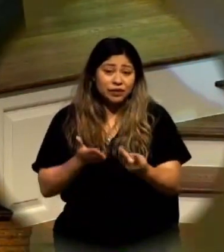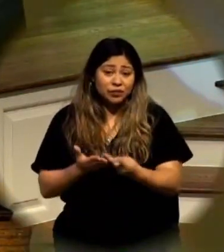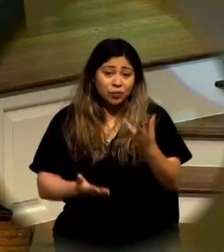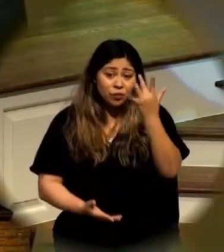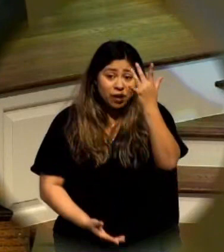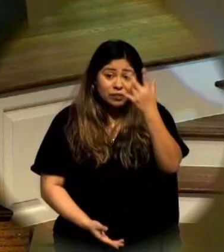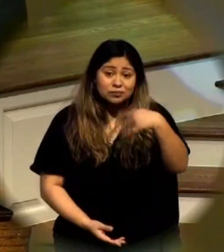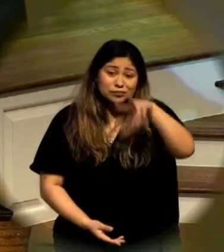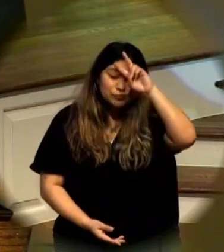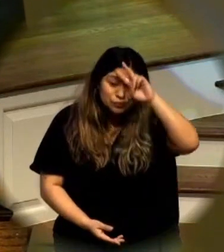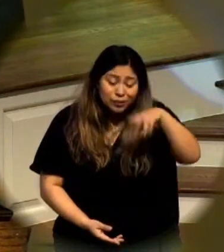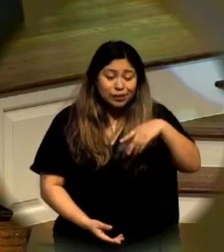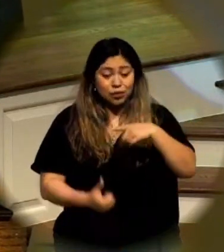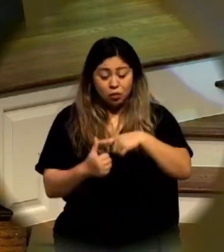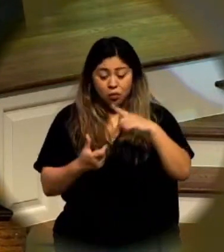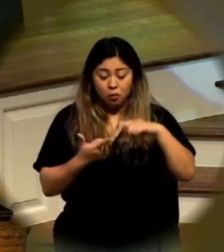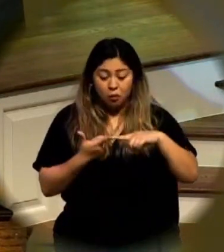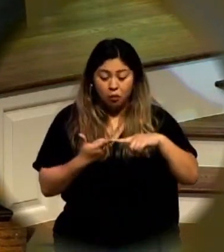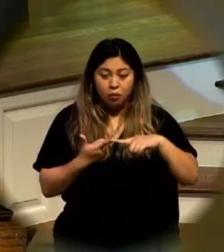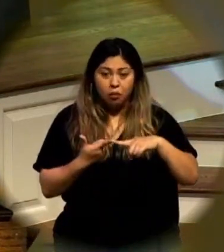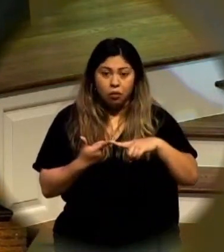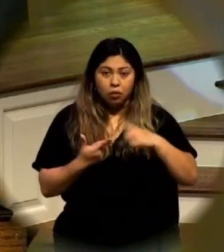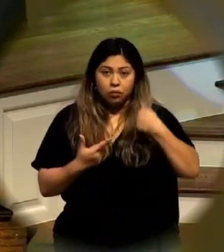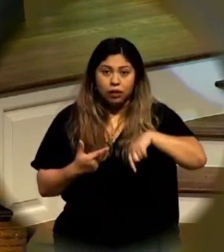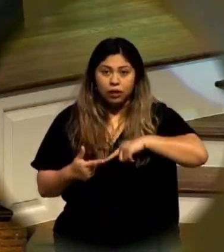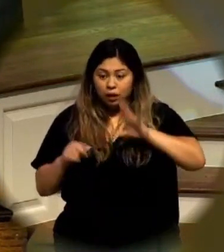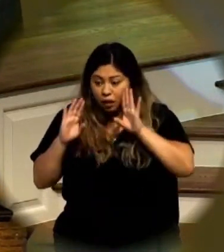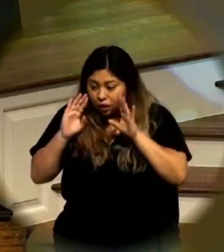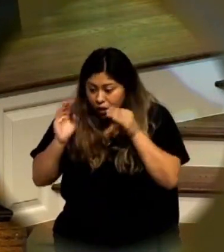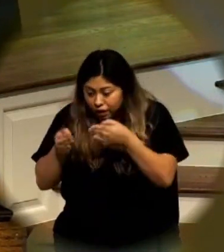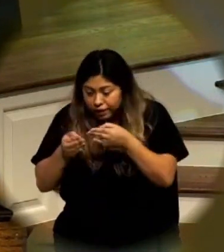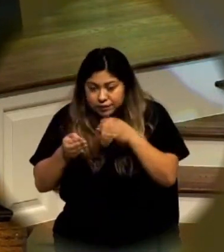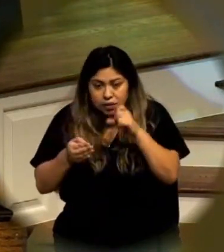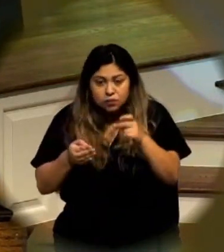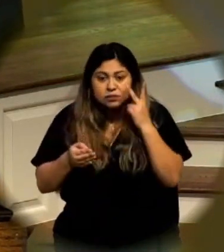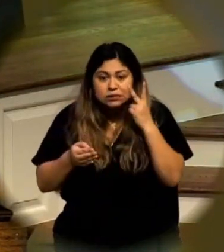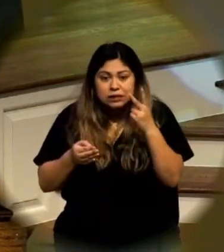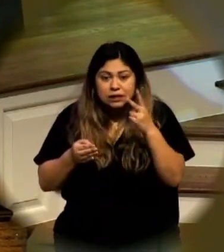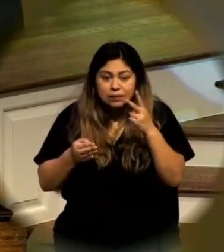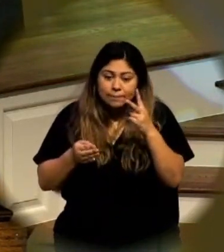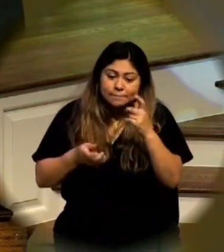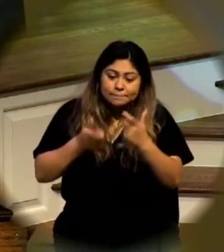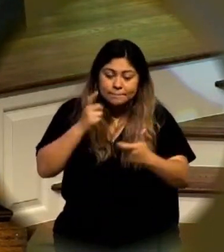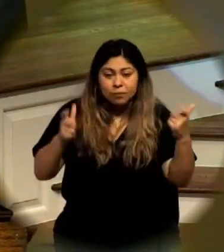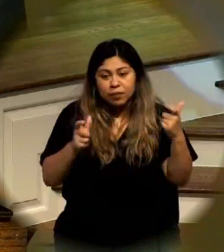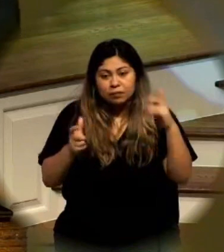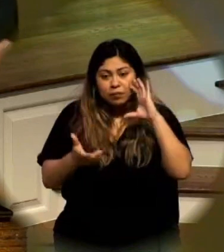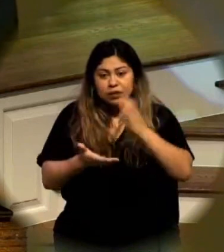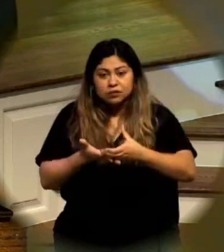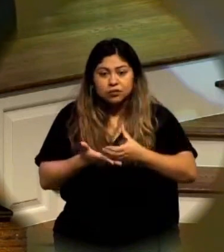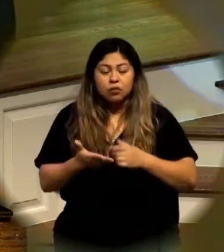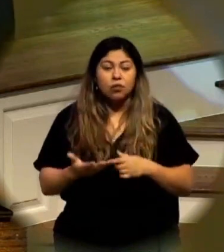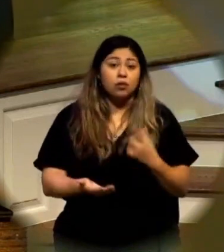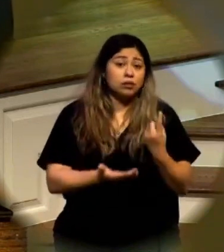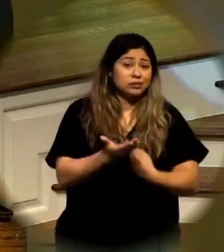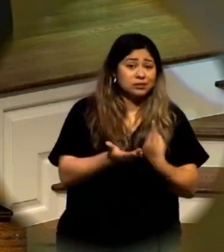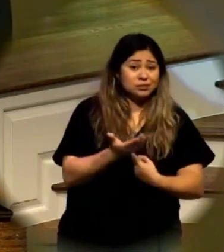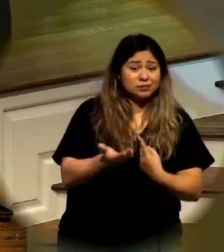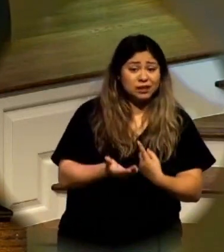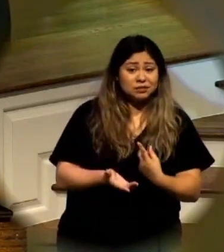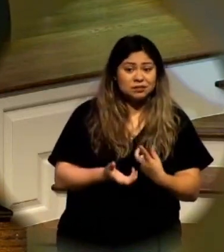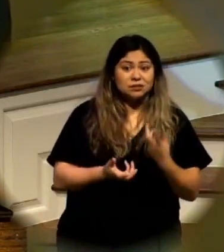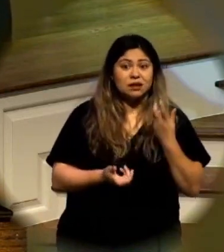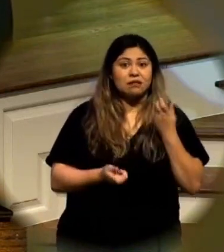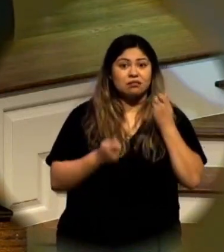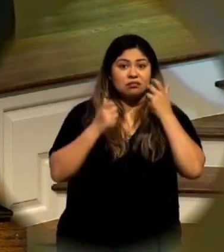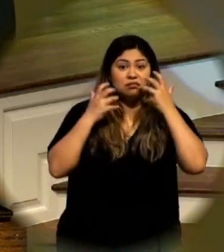we fail because someone else's failure, or because there was too much rain or too little rain. In all of these cases, there are no corrective lessons to